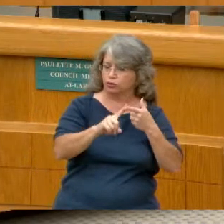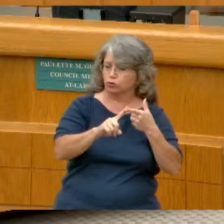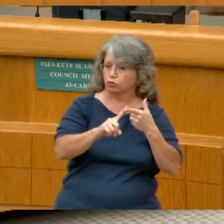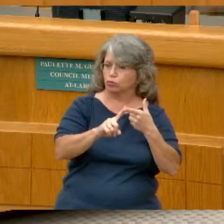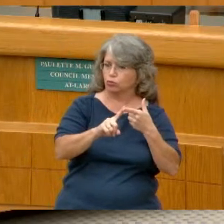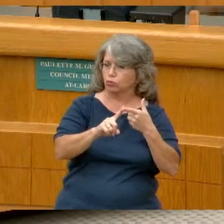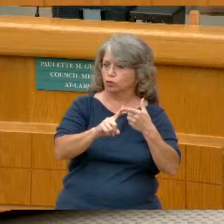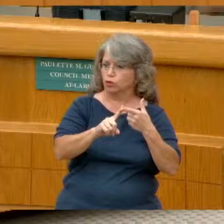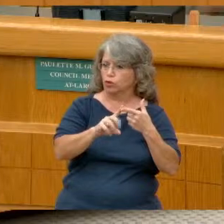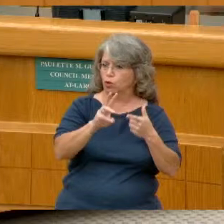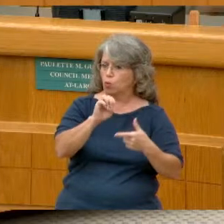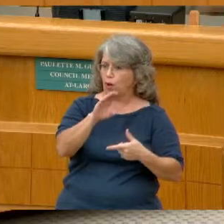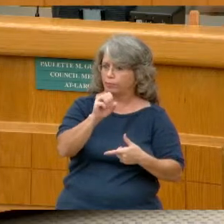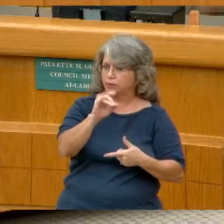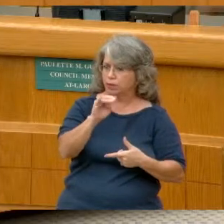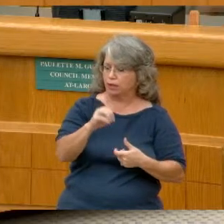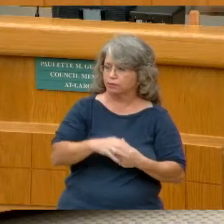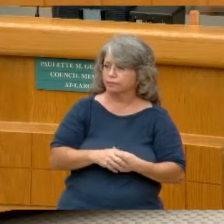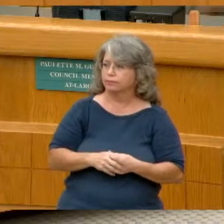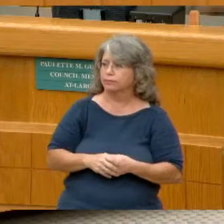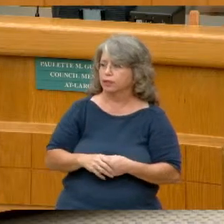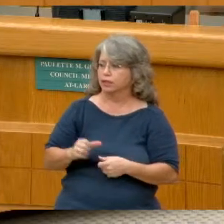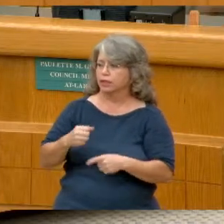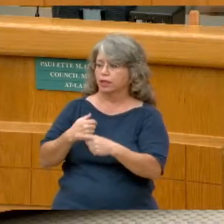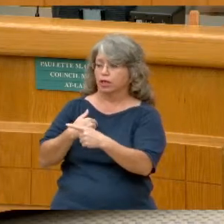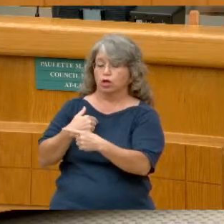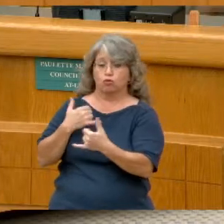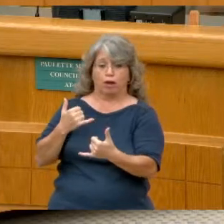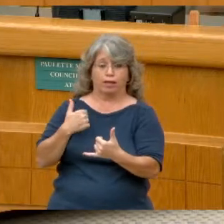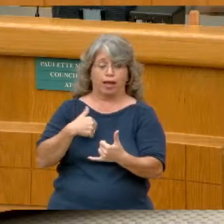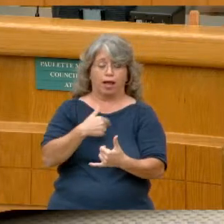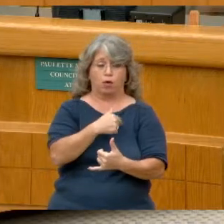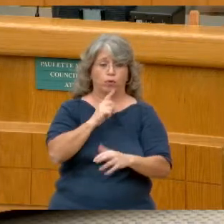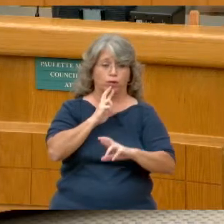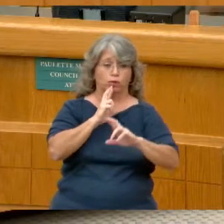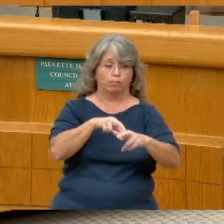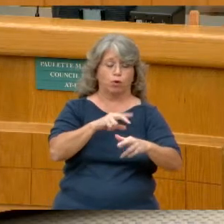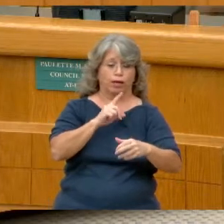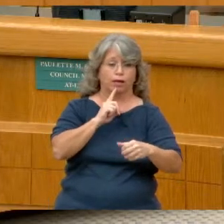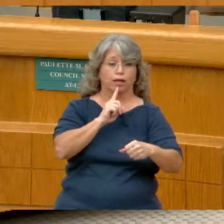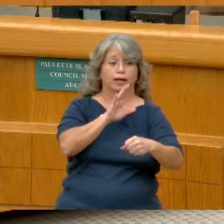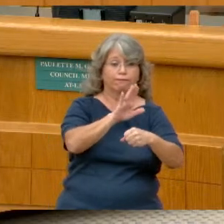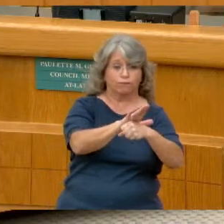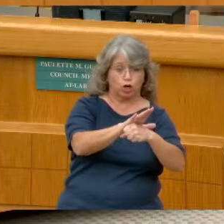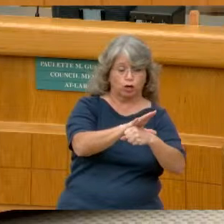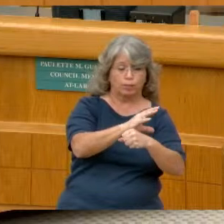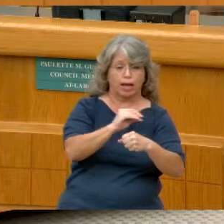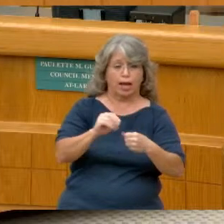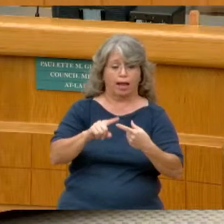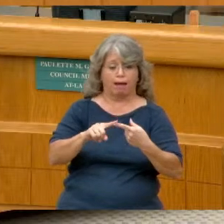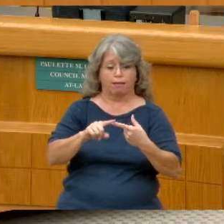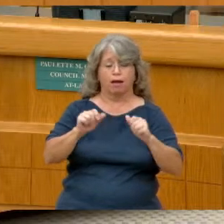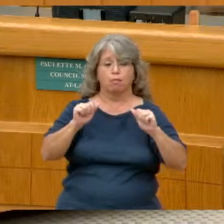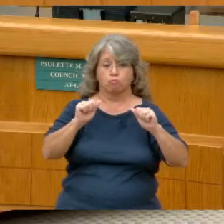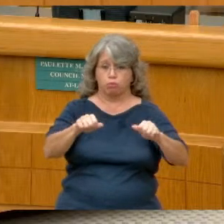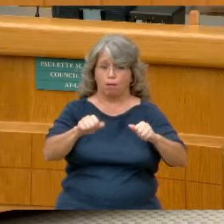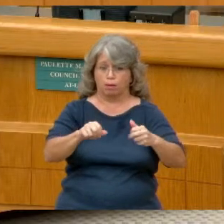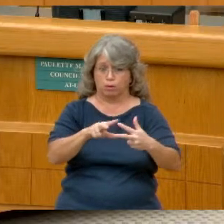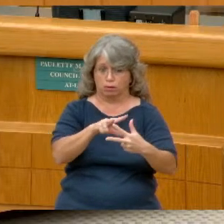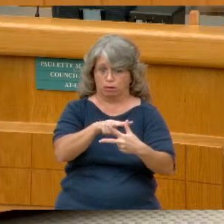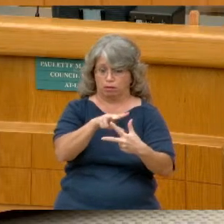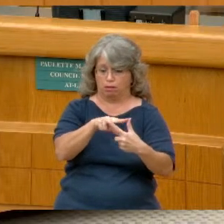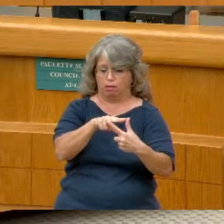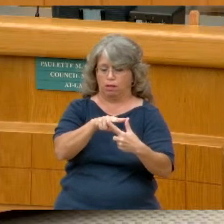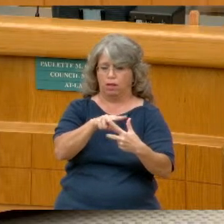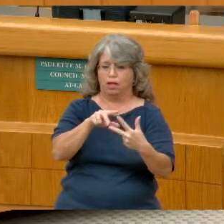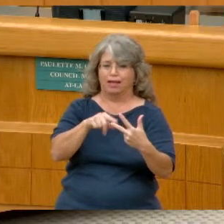probables? Yes, so right now we're reporting them out as confirmed and probable. So on the dashboard, you're only seeing them reported those two ways.